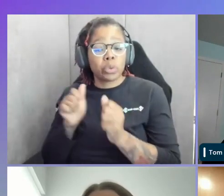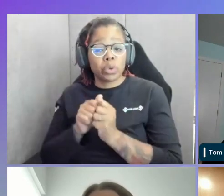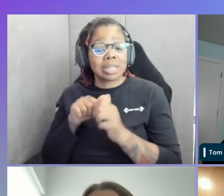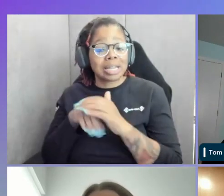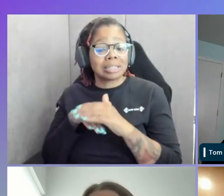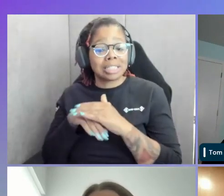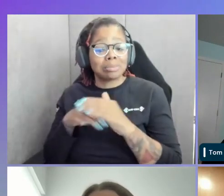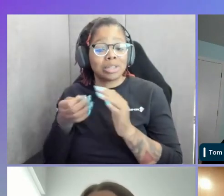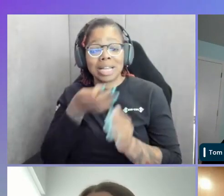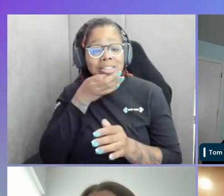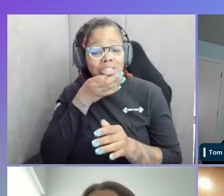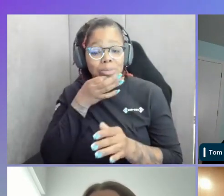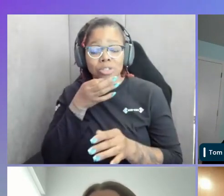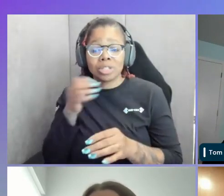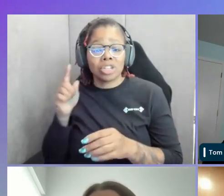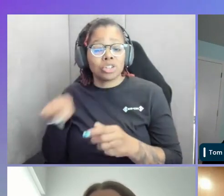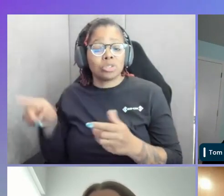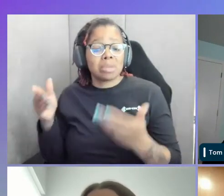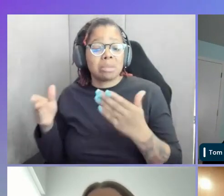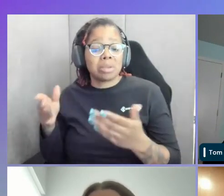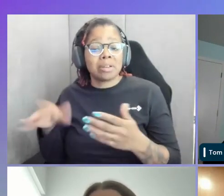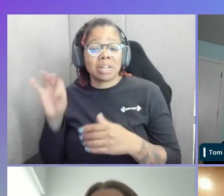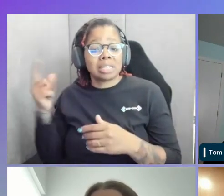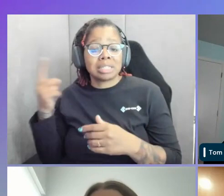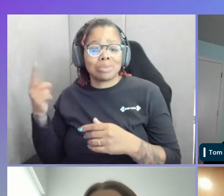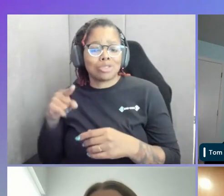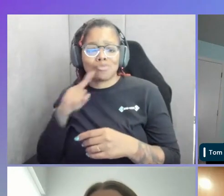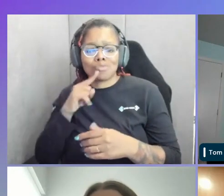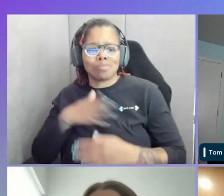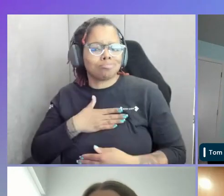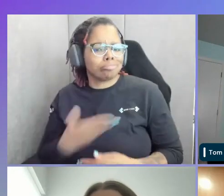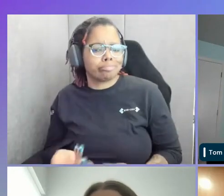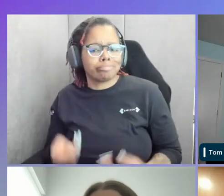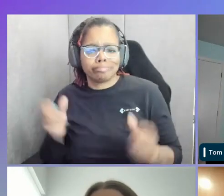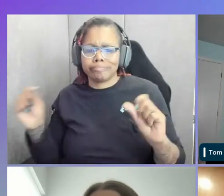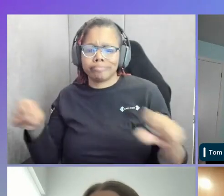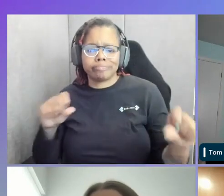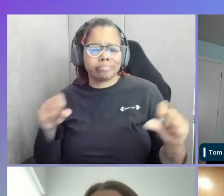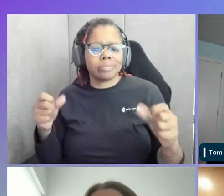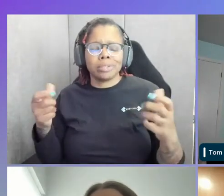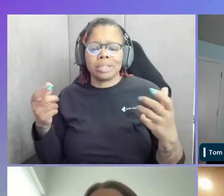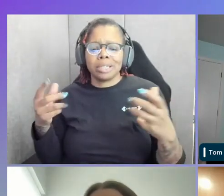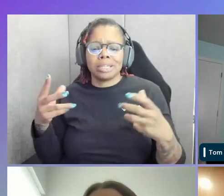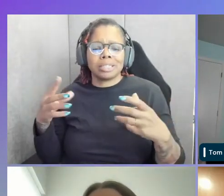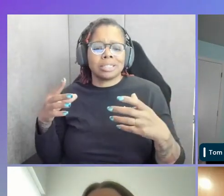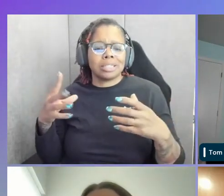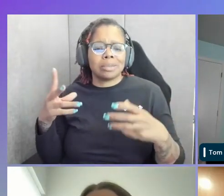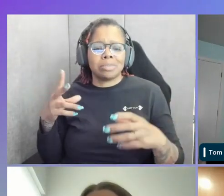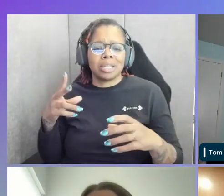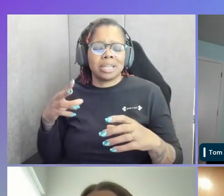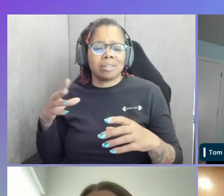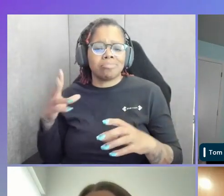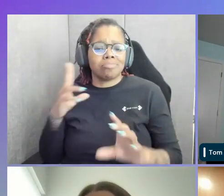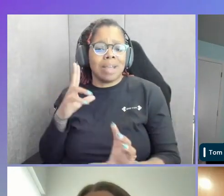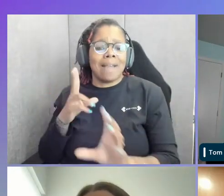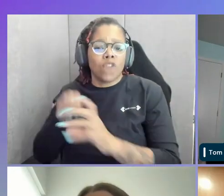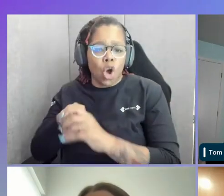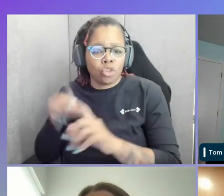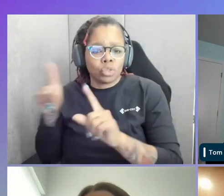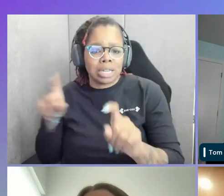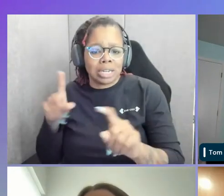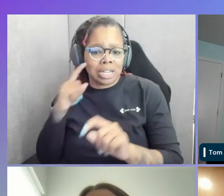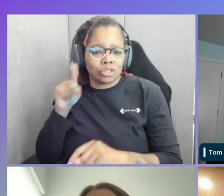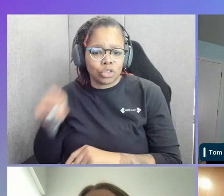accessibility experts, is you might get someone who is like so willing and able to even be a pilot participant for you, which is just so